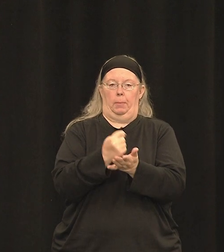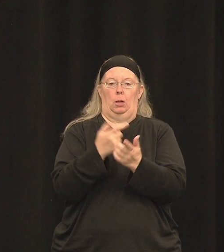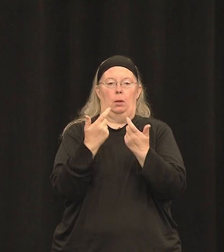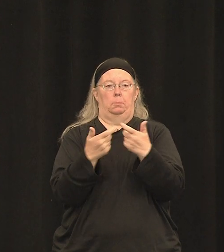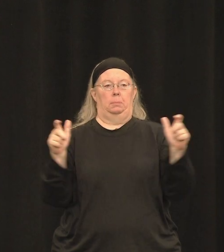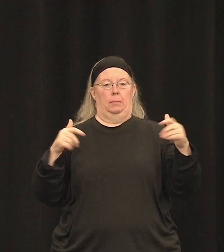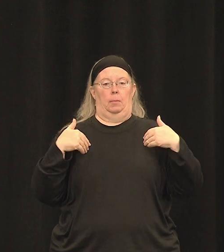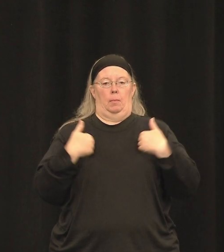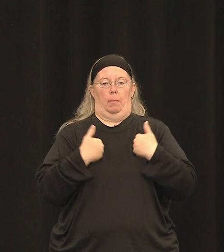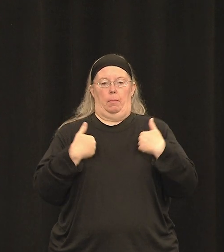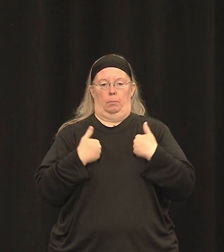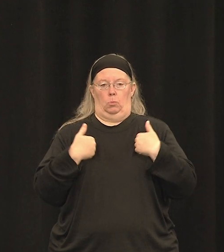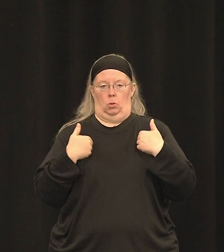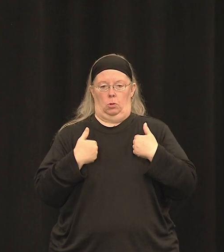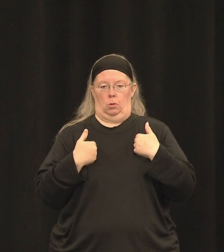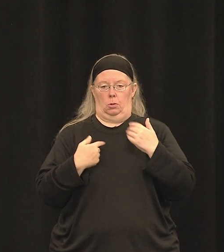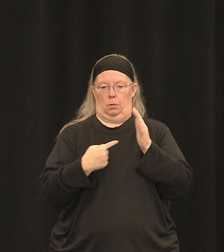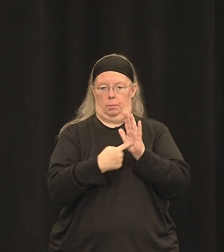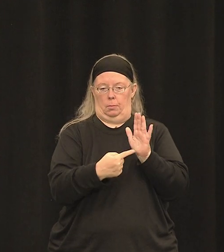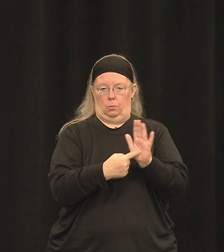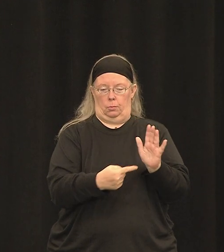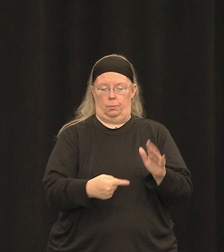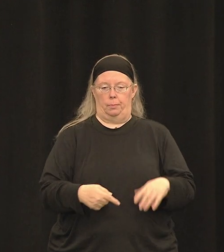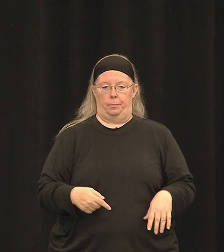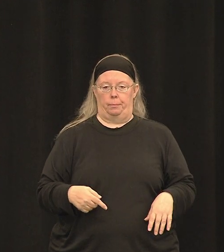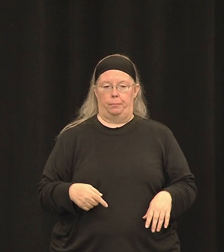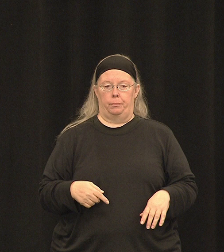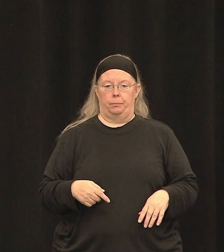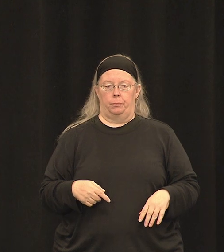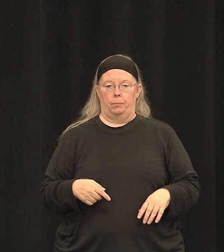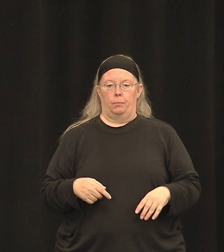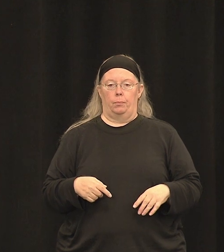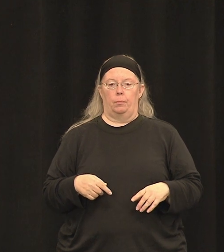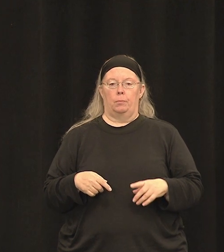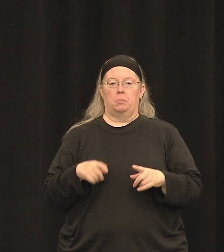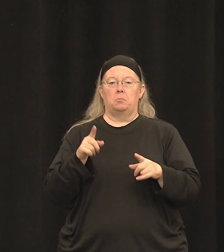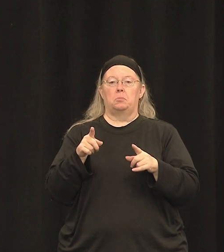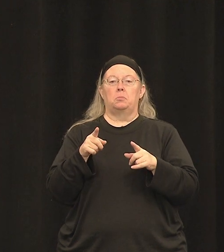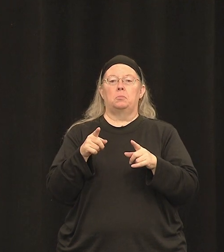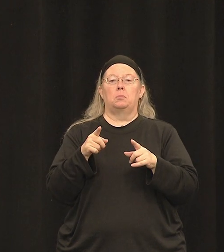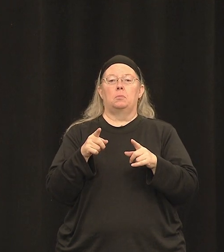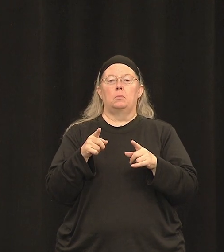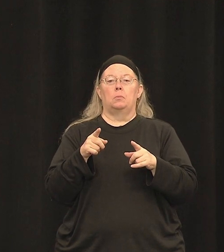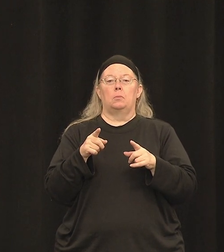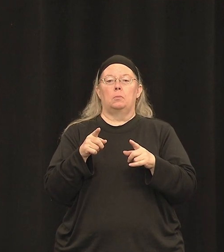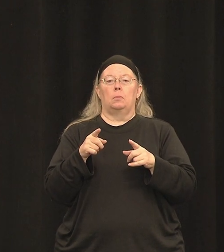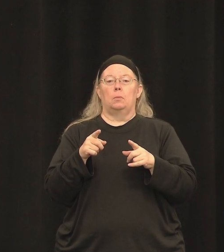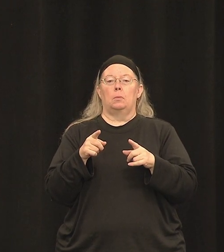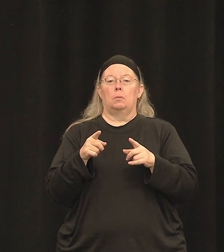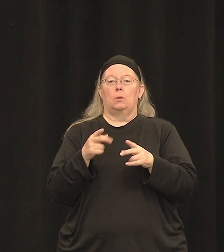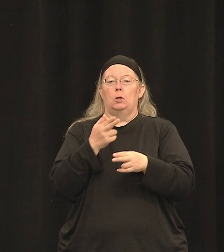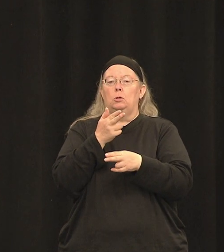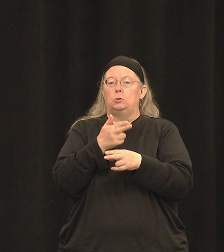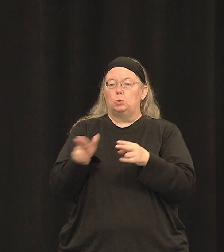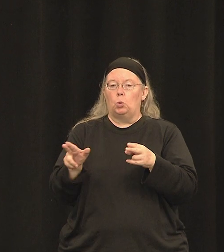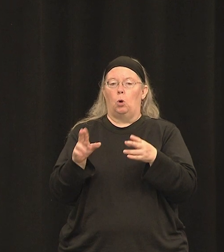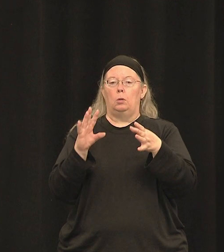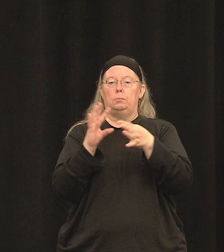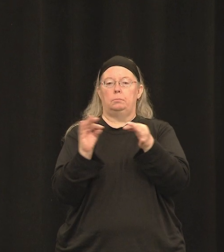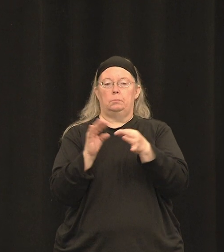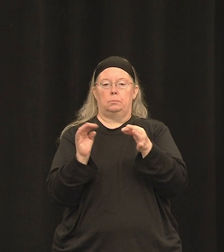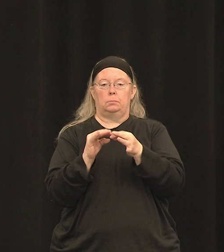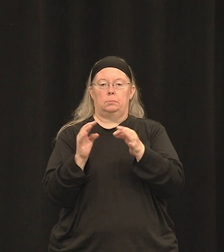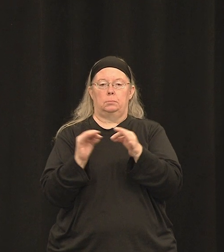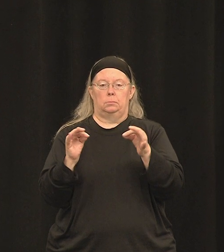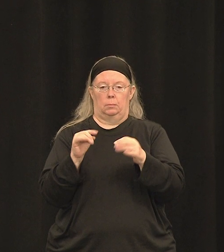First, I would like to give you a quick and simplistic overview of what gene augmentation therapy is. This is not to be